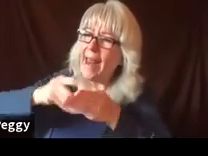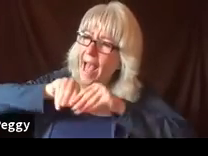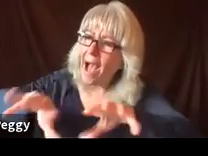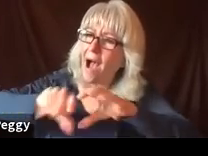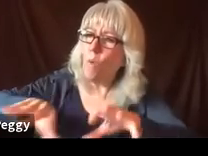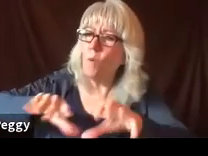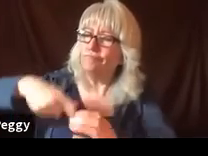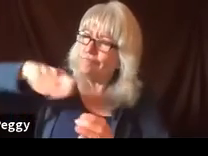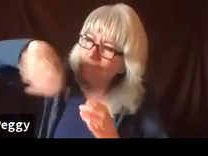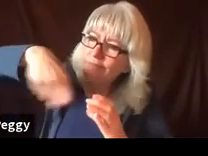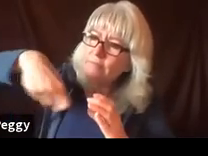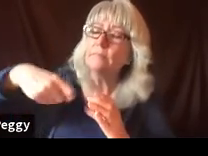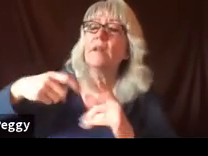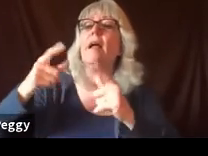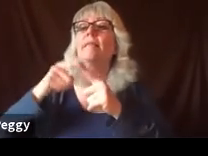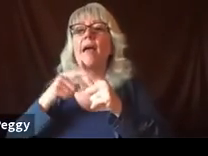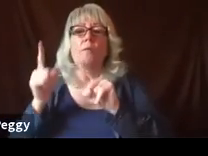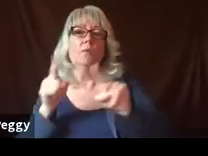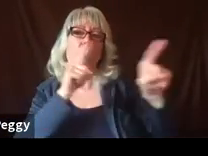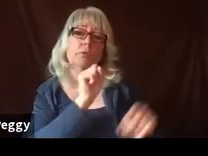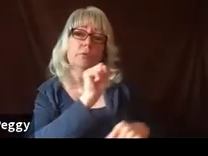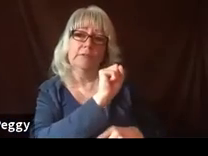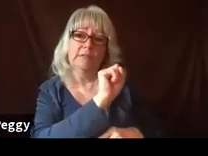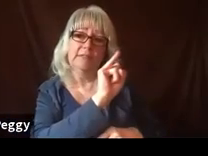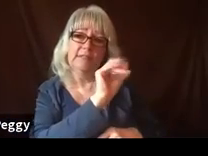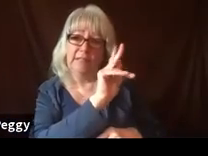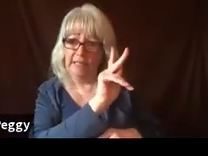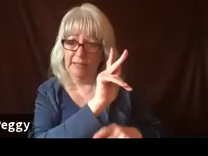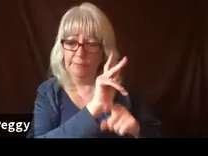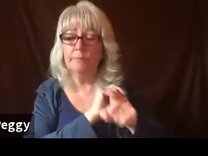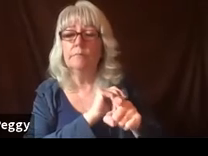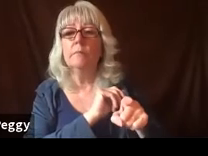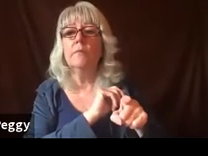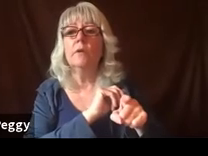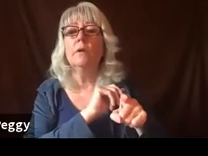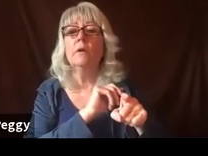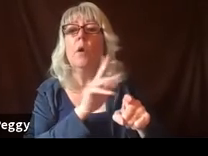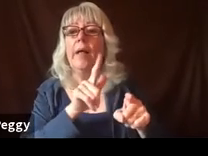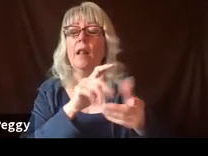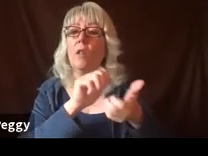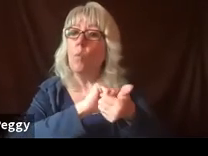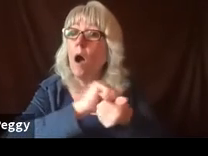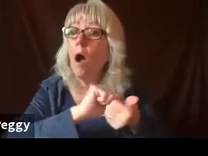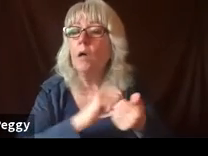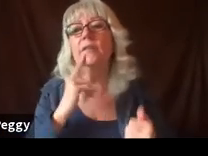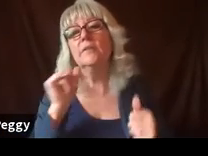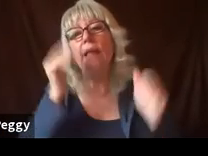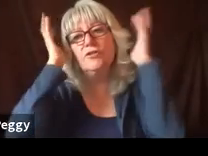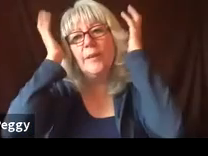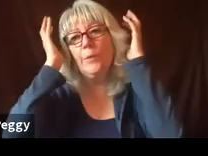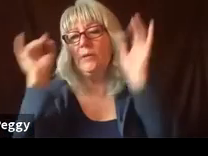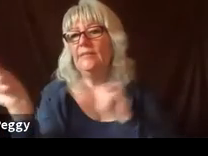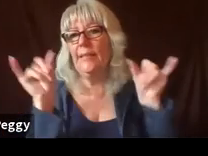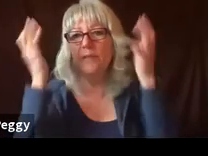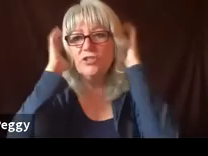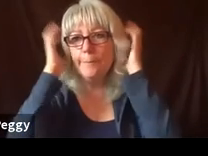And then you're gonna go to the sink and you are gonna wash the brushes just like you're shampooing.